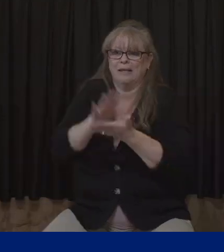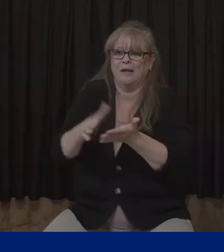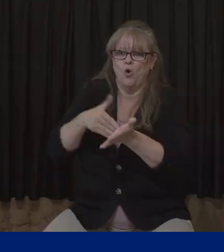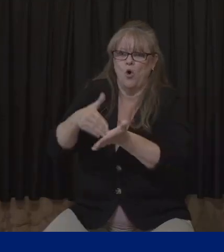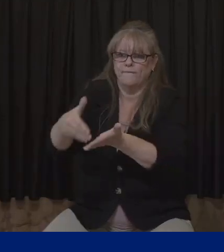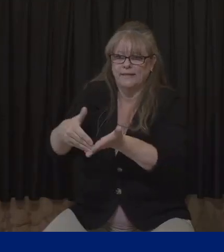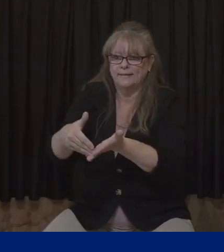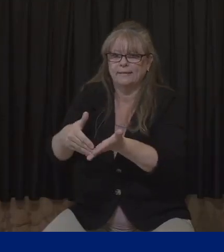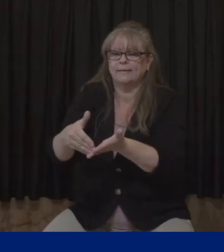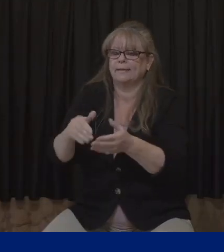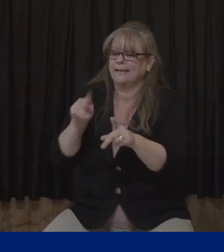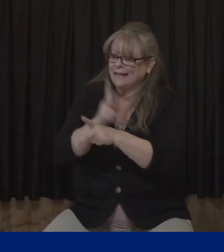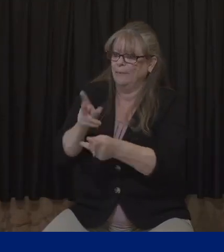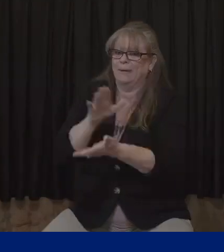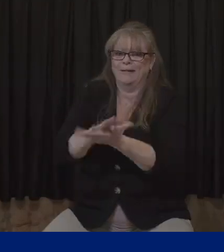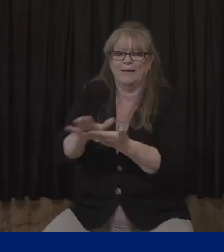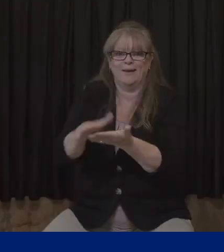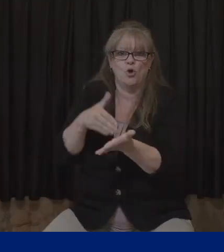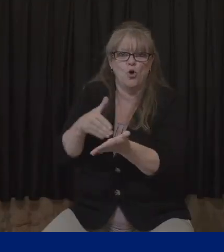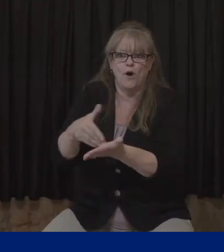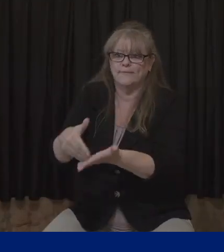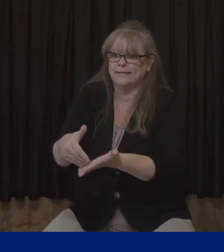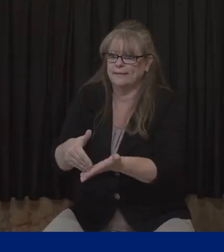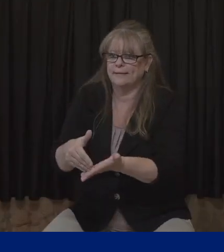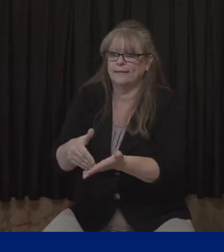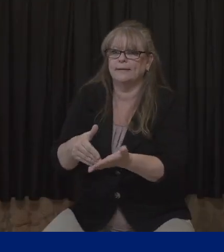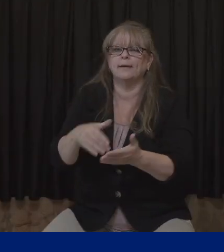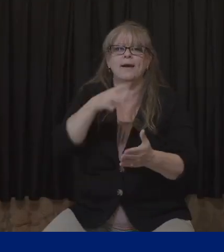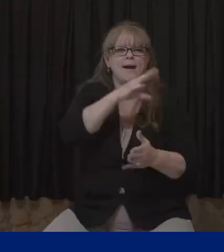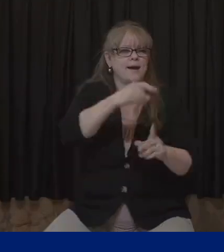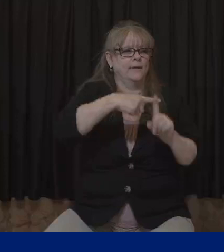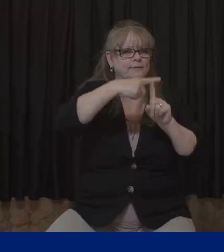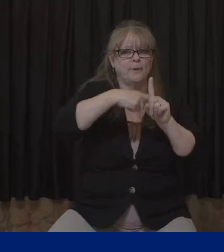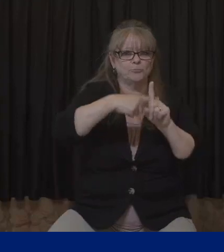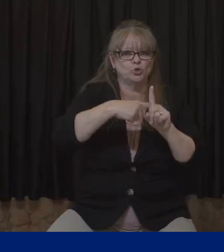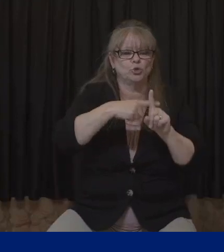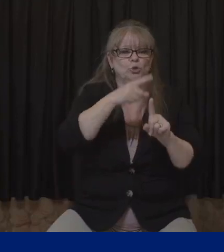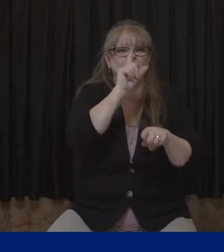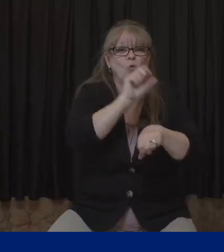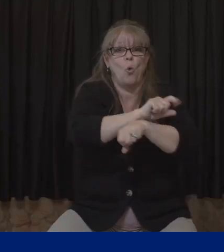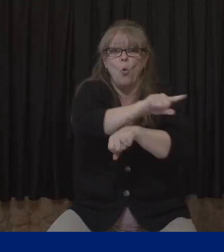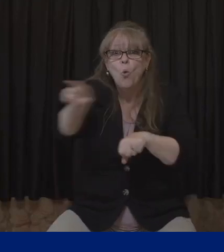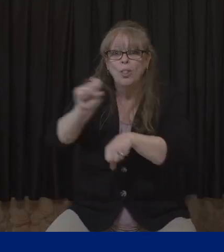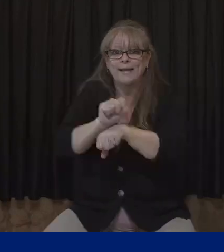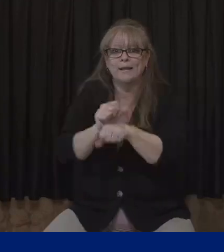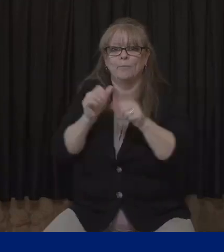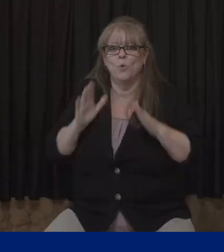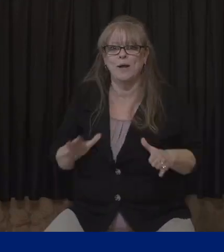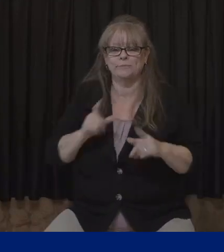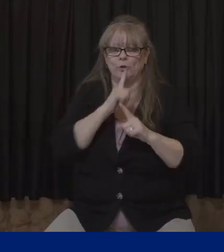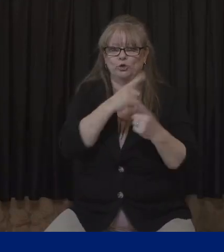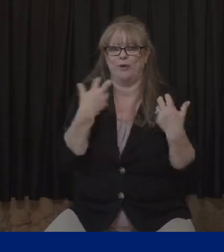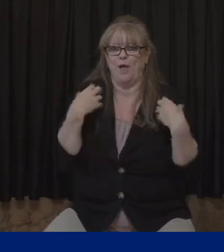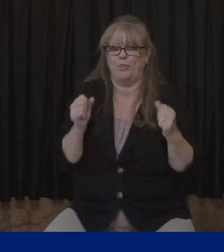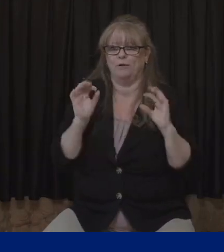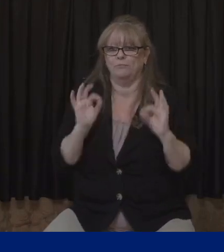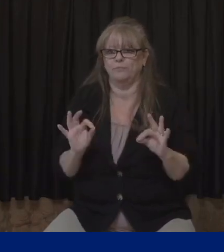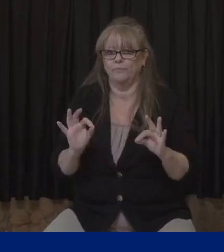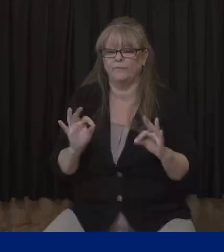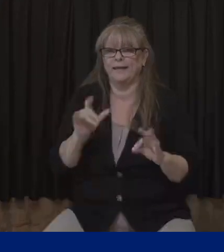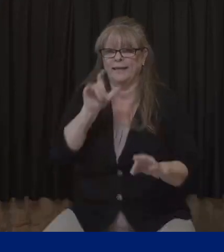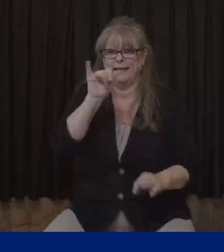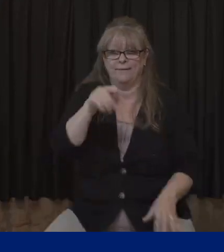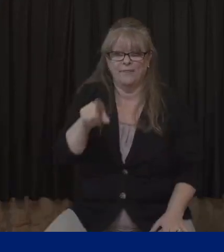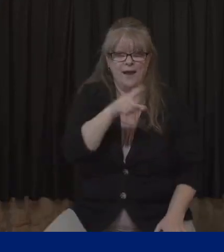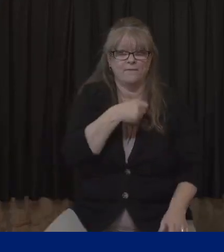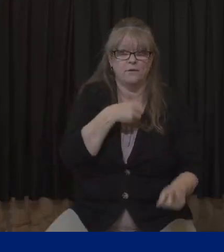temperature checks and monitor any symptoms for all employees. Immediately refer symptomatic employees to our Department of